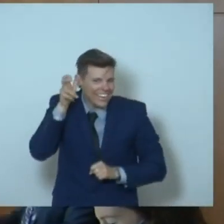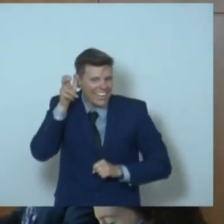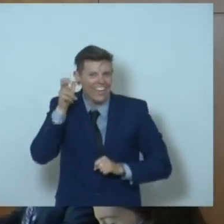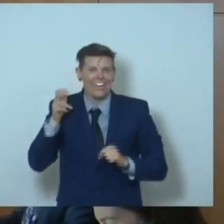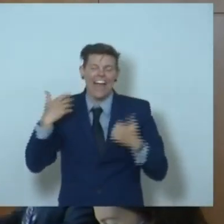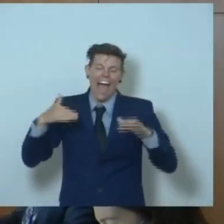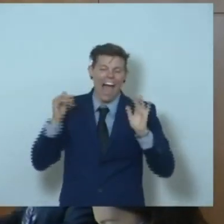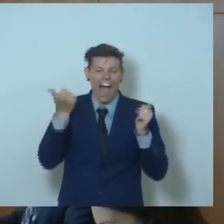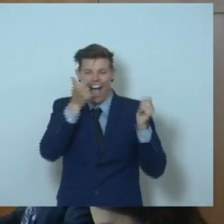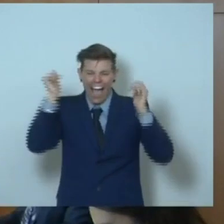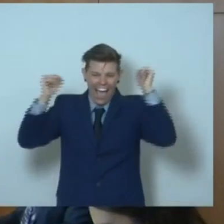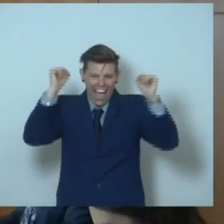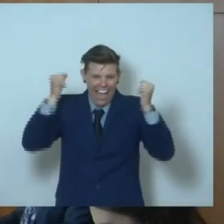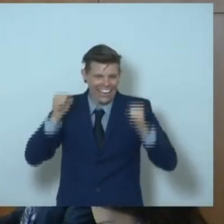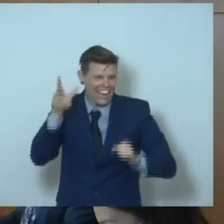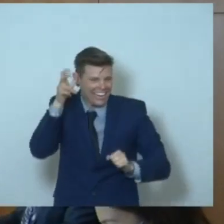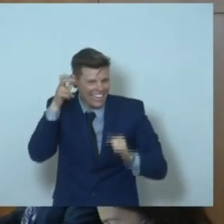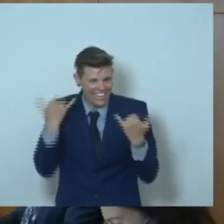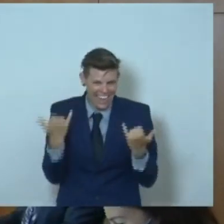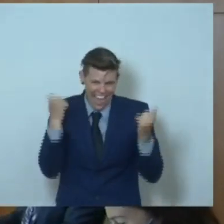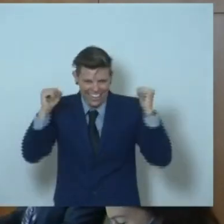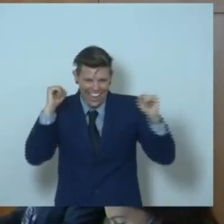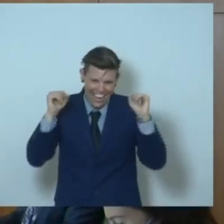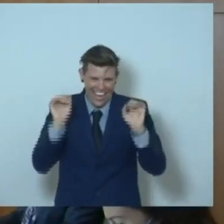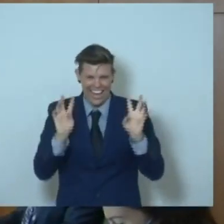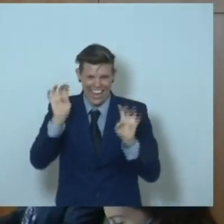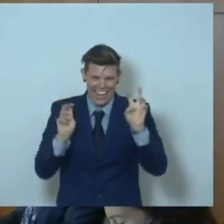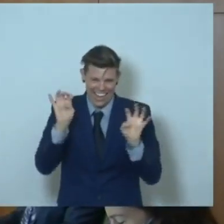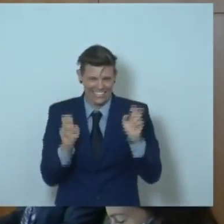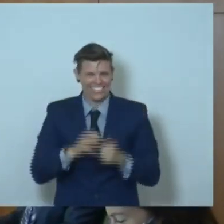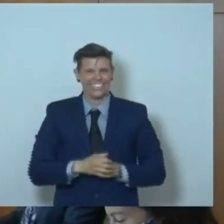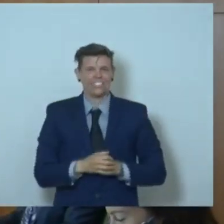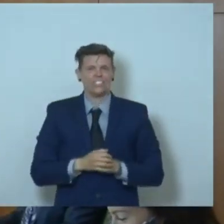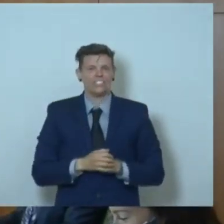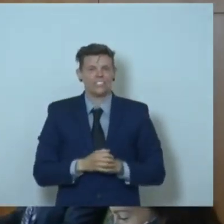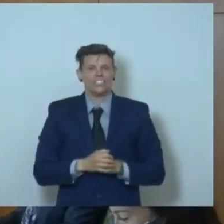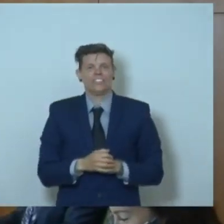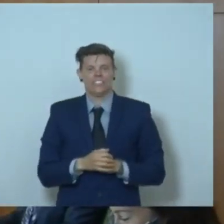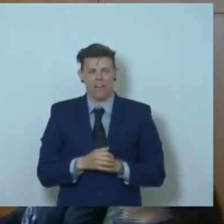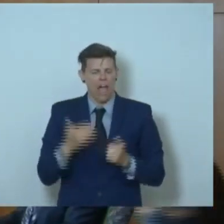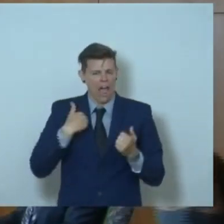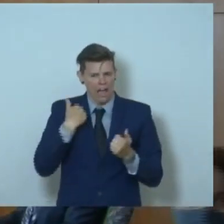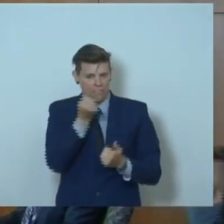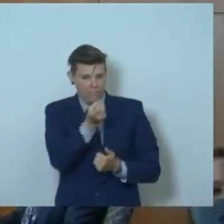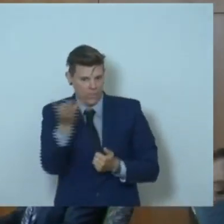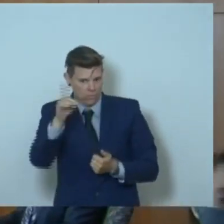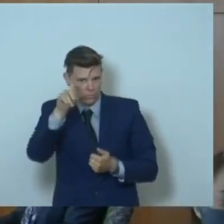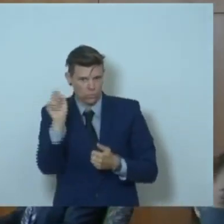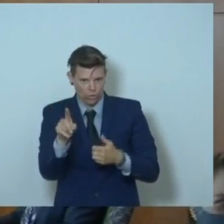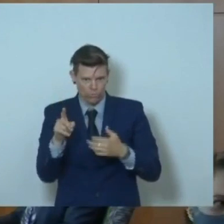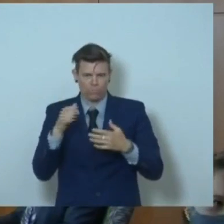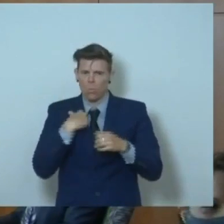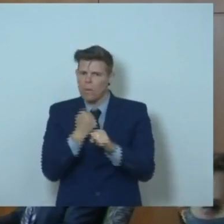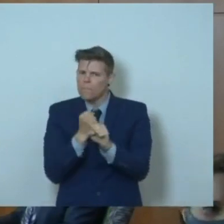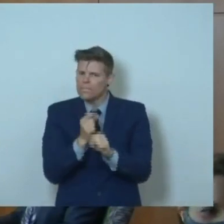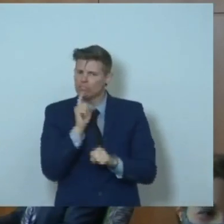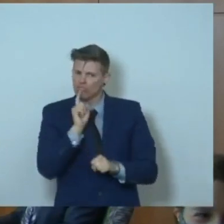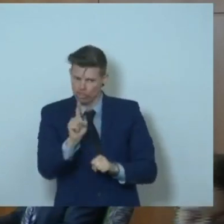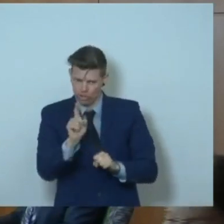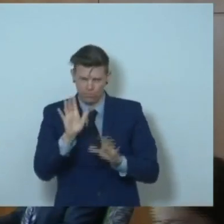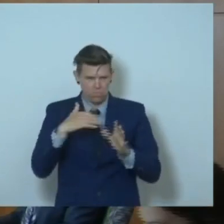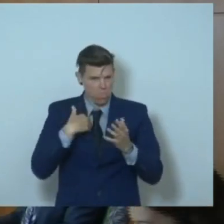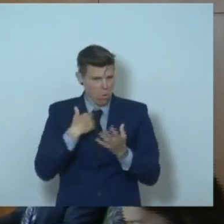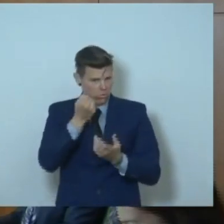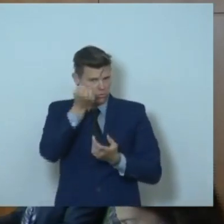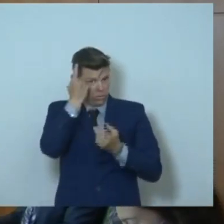All right. So a little Thank you. happy dance Governor, I going had a few questions. One, I just want to make sure that I'm clear.